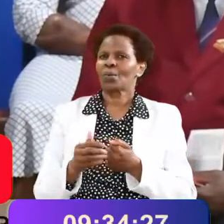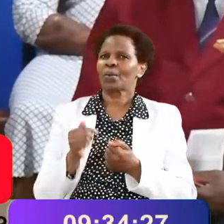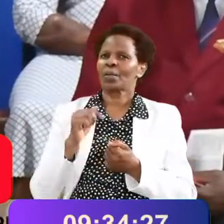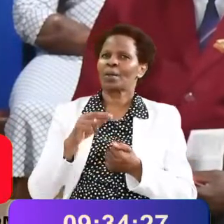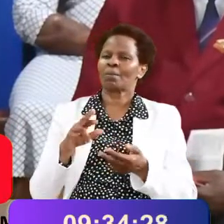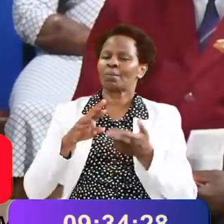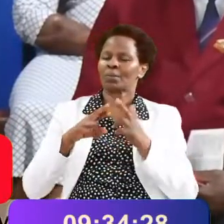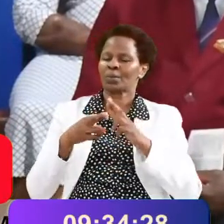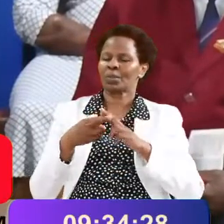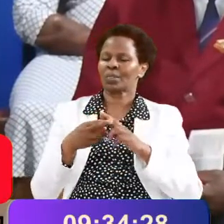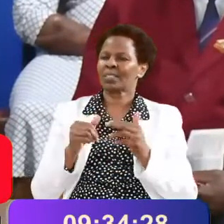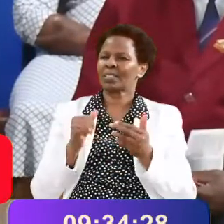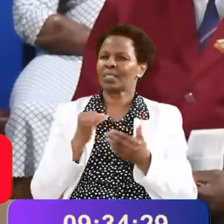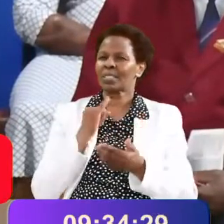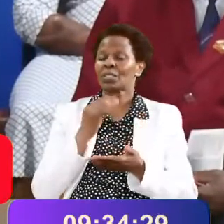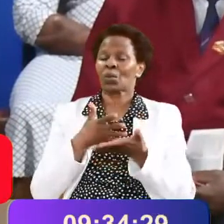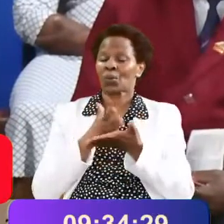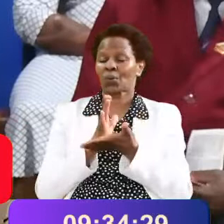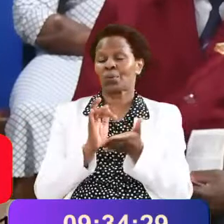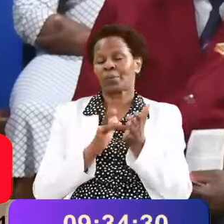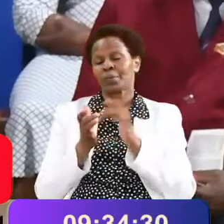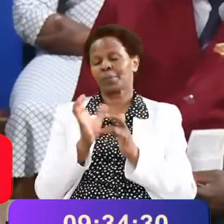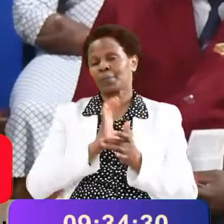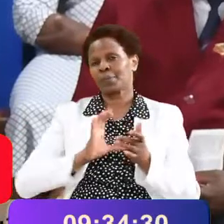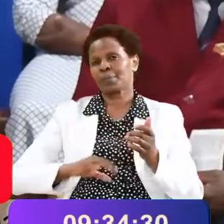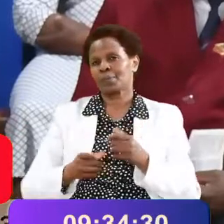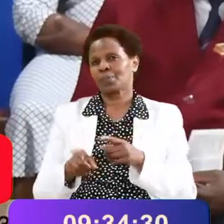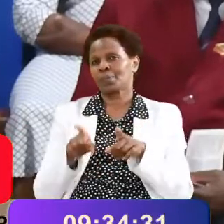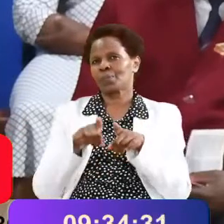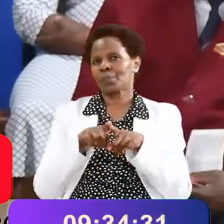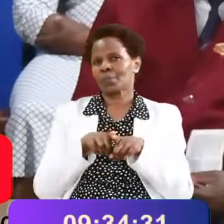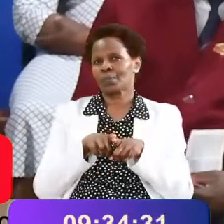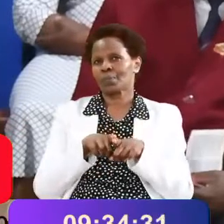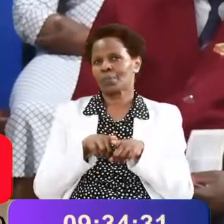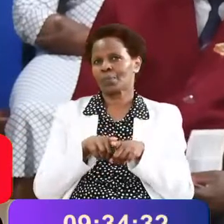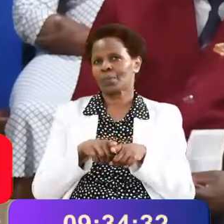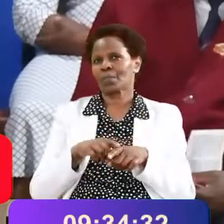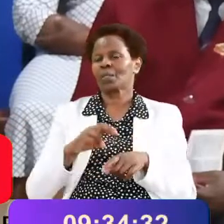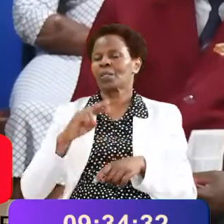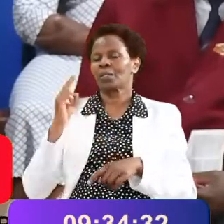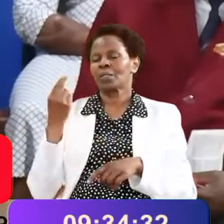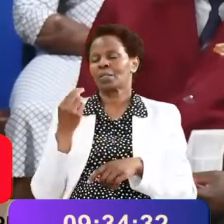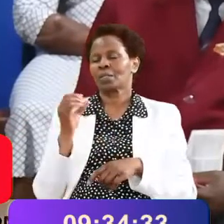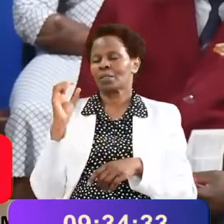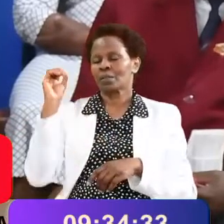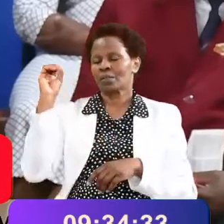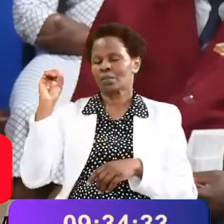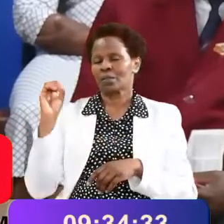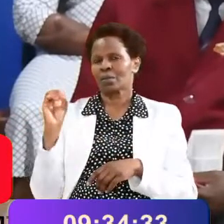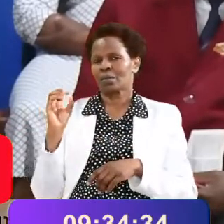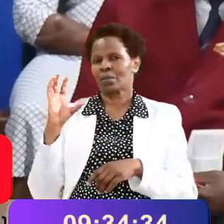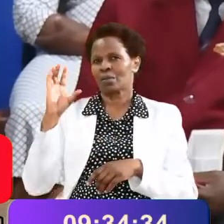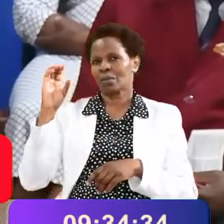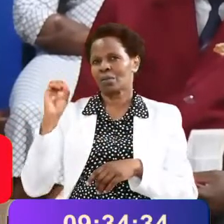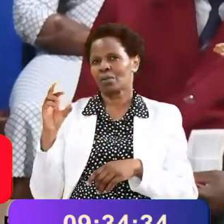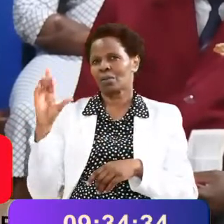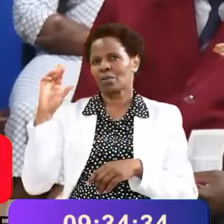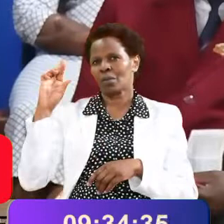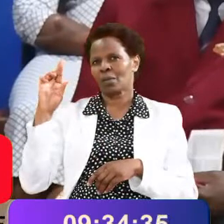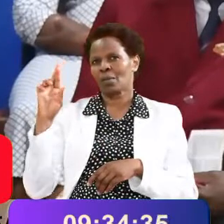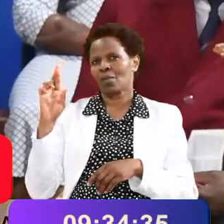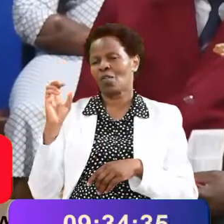is only through Jesus Christ. The same 2 Corinthians chapter 5, now this is in verse 18,